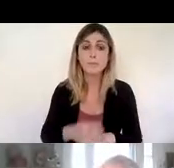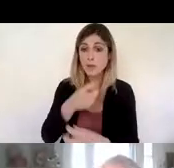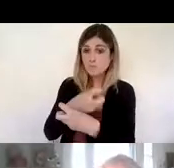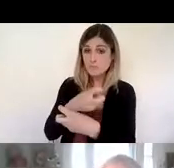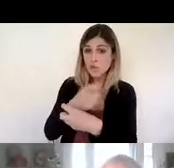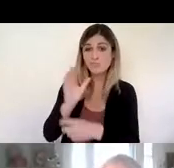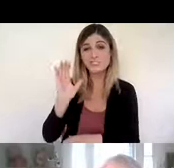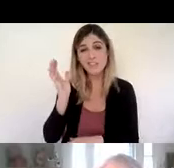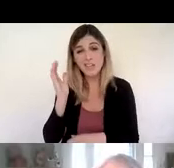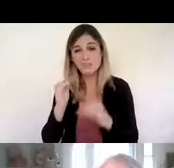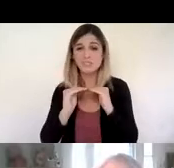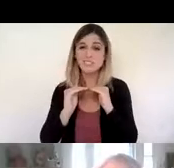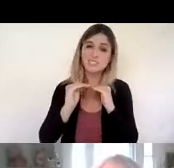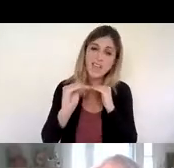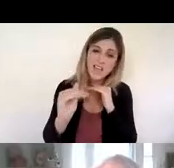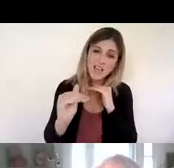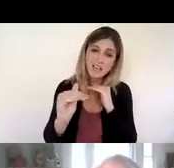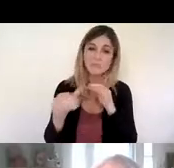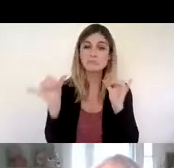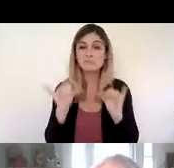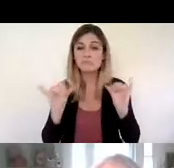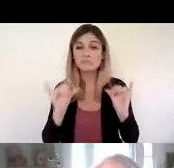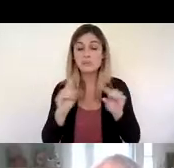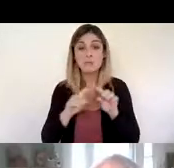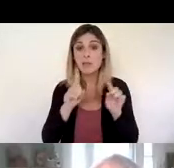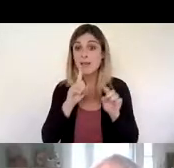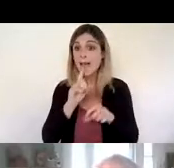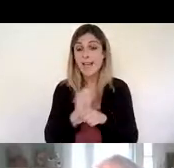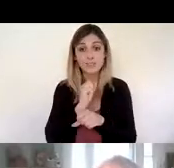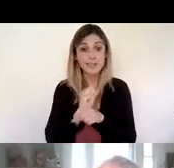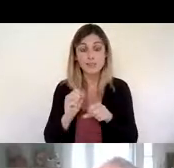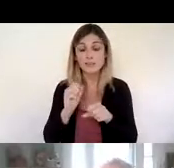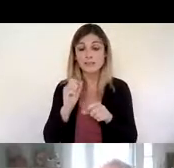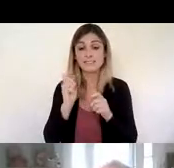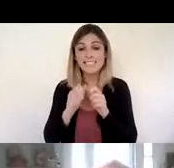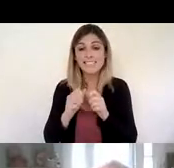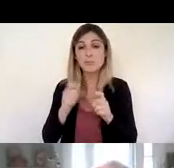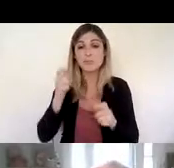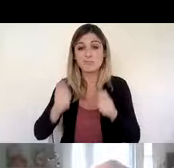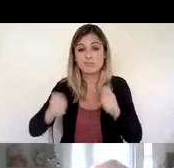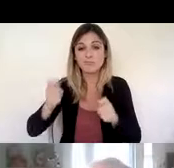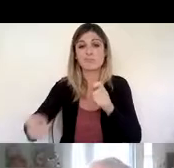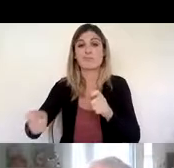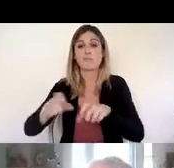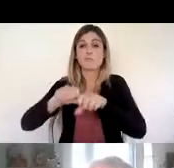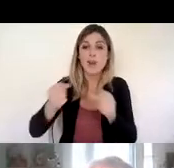static and steady, but they're actually dynamic. They're continuously breaking down and rebuilding throughout